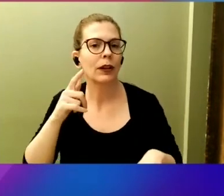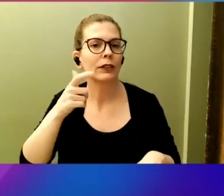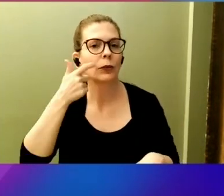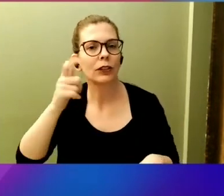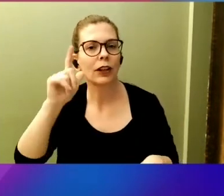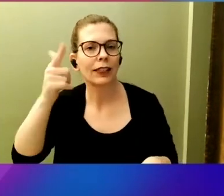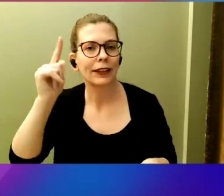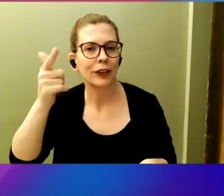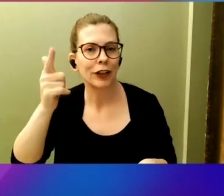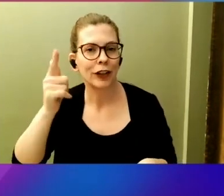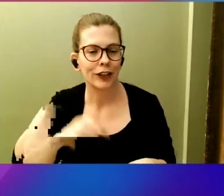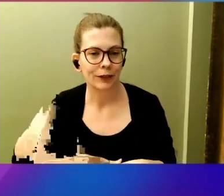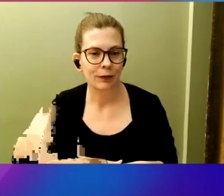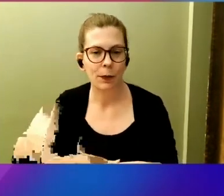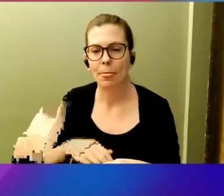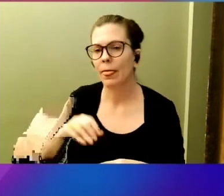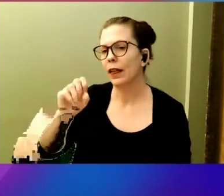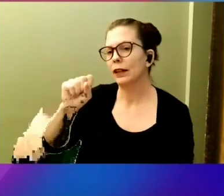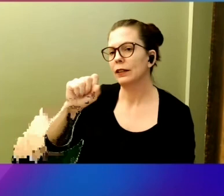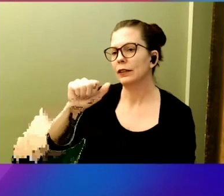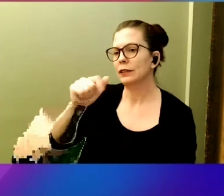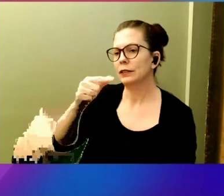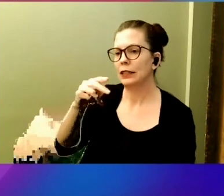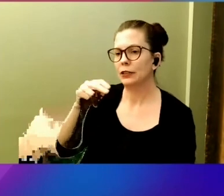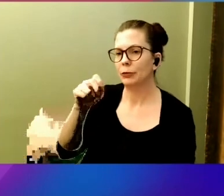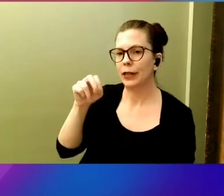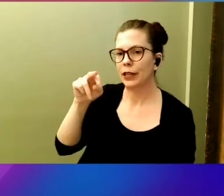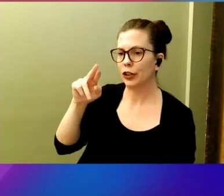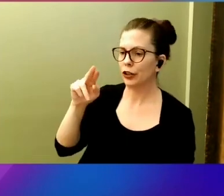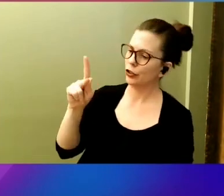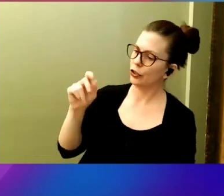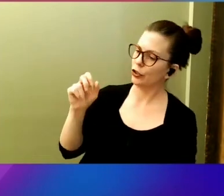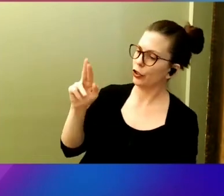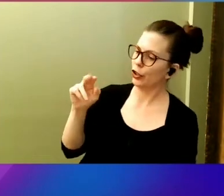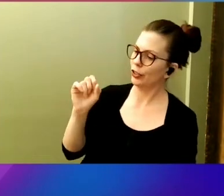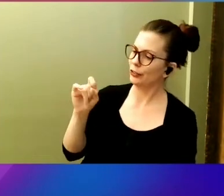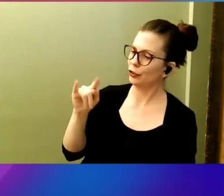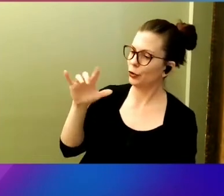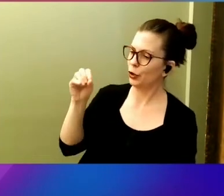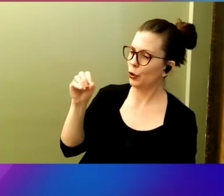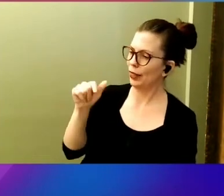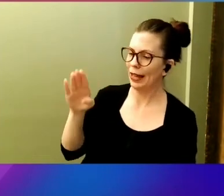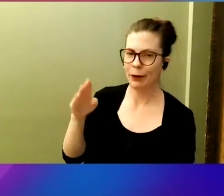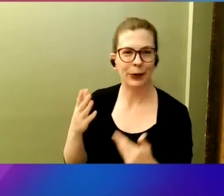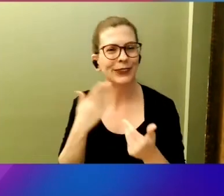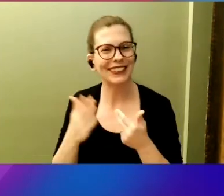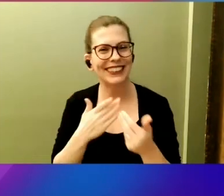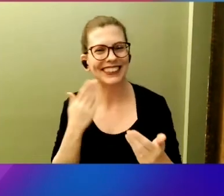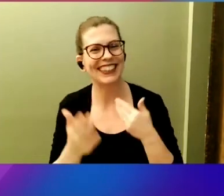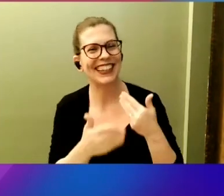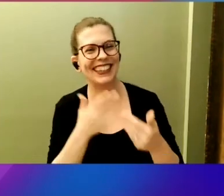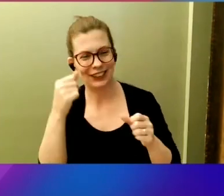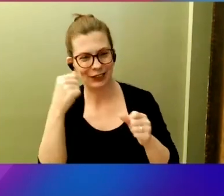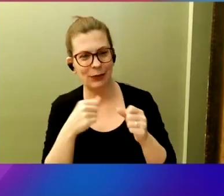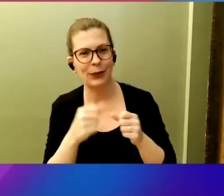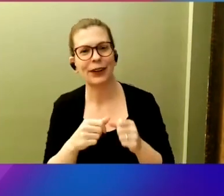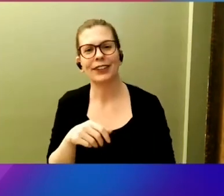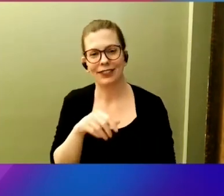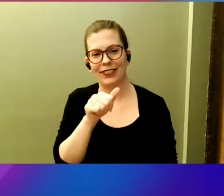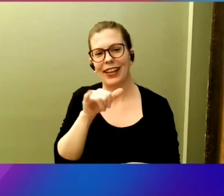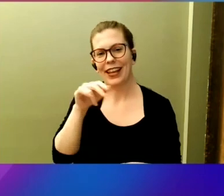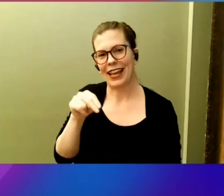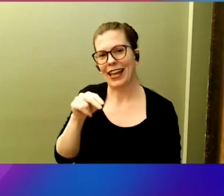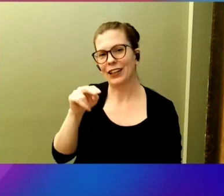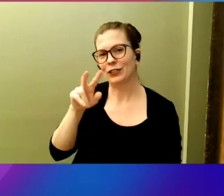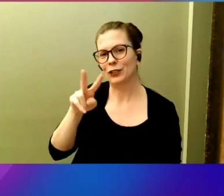afterwards? SageMaker Studio Lab. Oh, that's easy. Okay. Easy to find. Easy enough. Okay. Yeah, AIM234 All right. is the code. So Exactly.